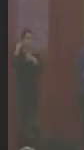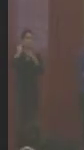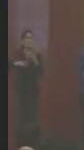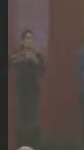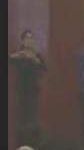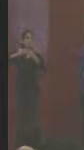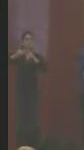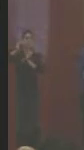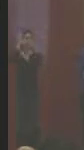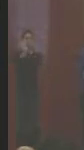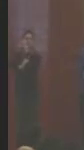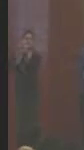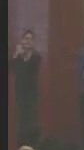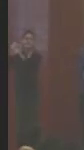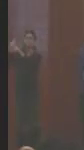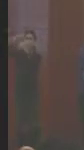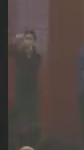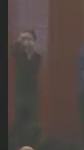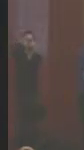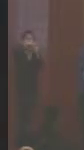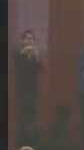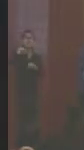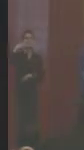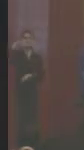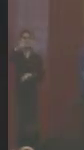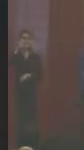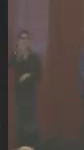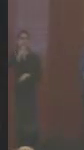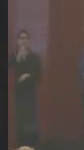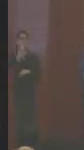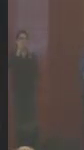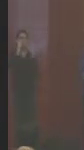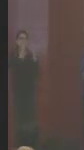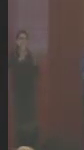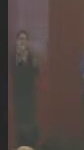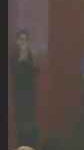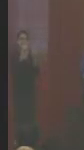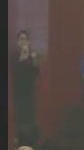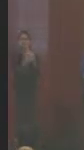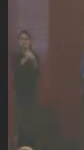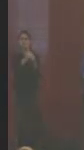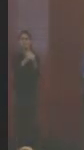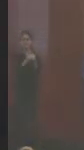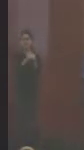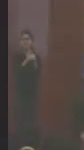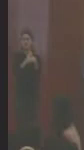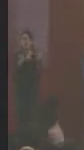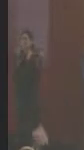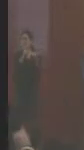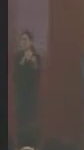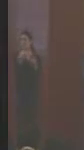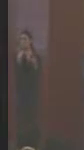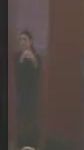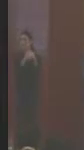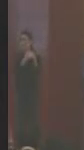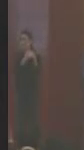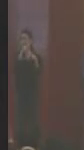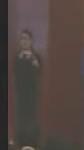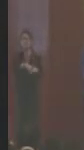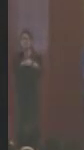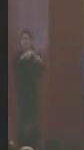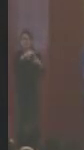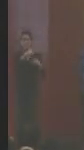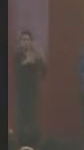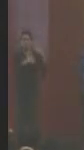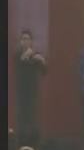the start point when the international community saw the need of tending to one of the most urgent and